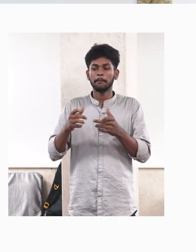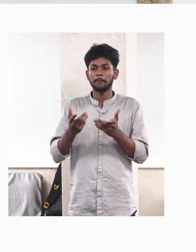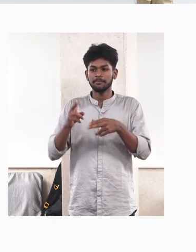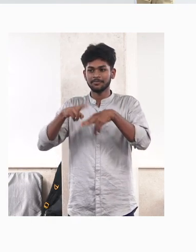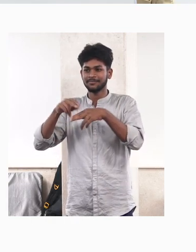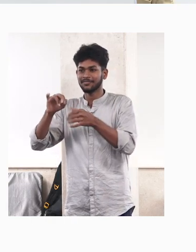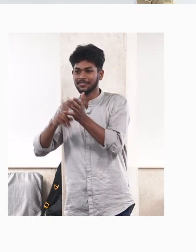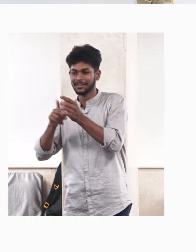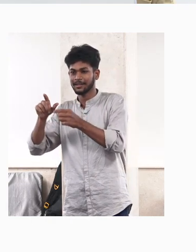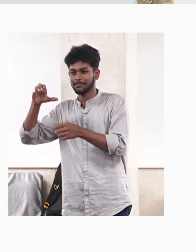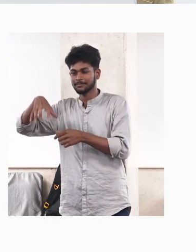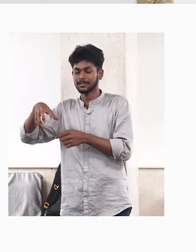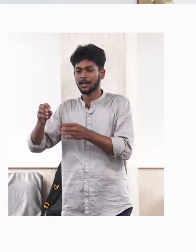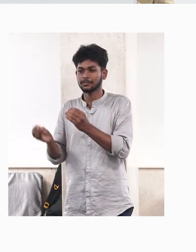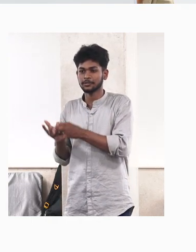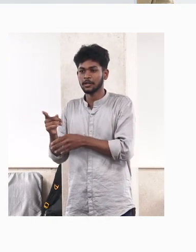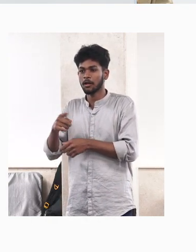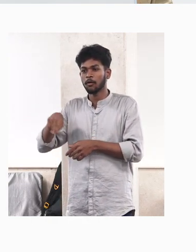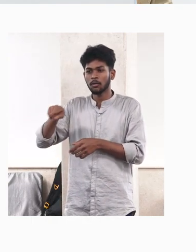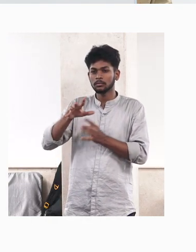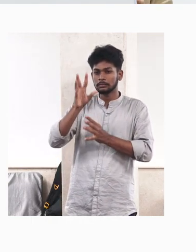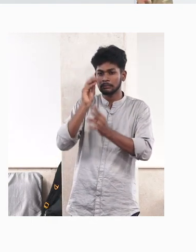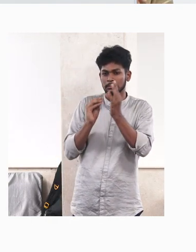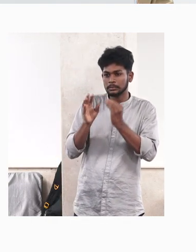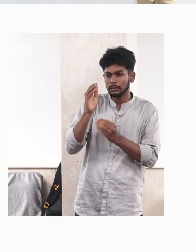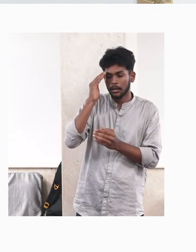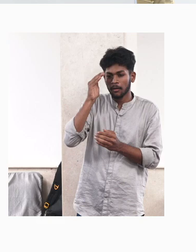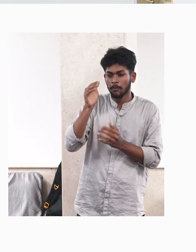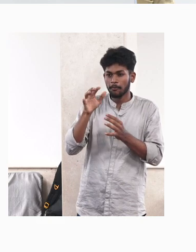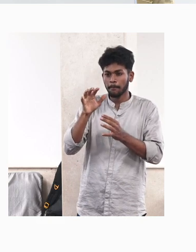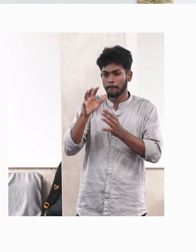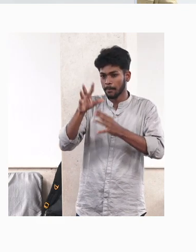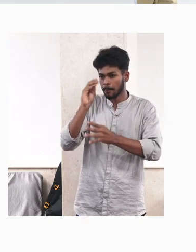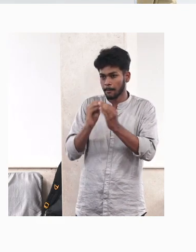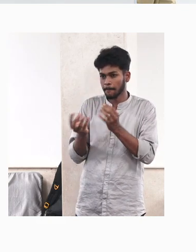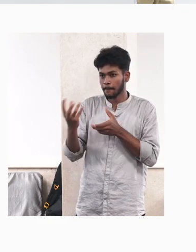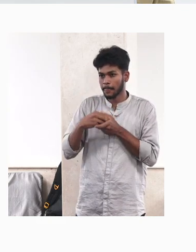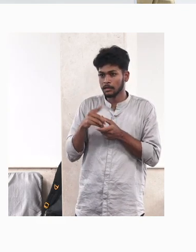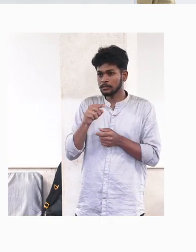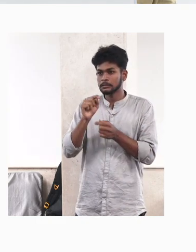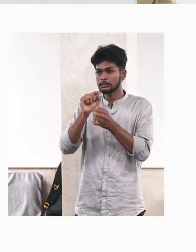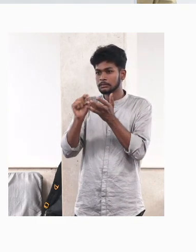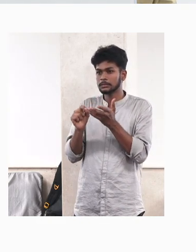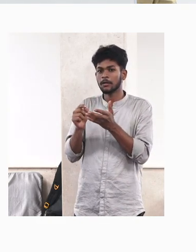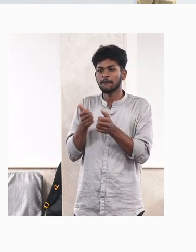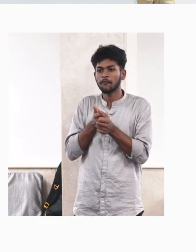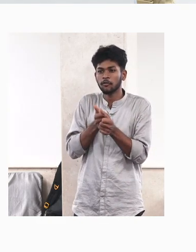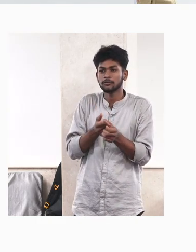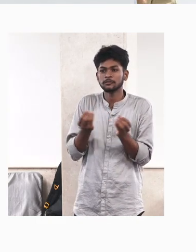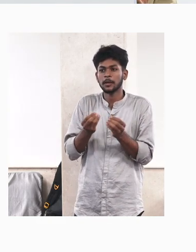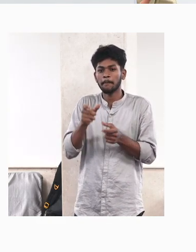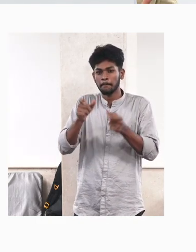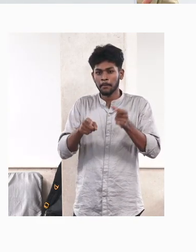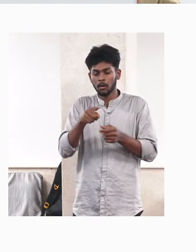Finland, I can say that are for sure these three systems that follow the needs of the people, going